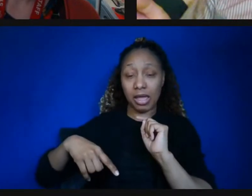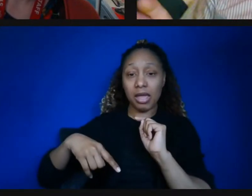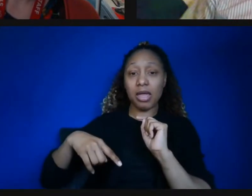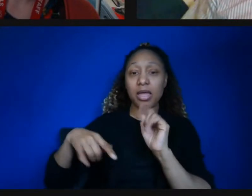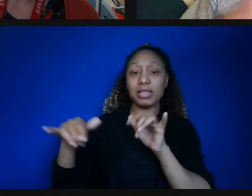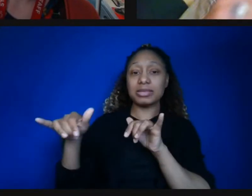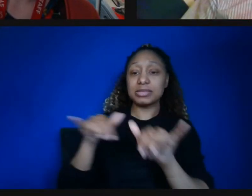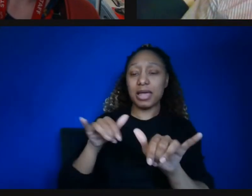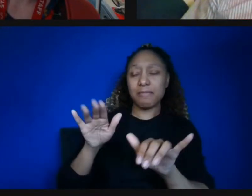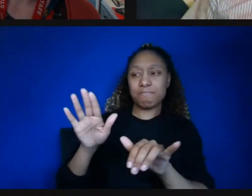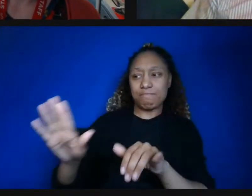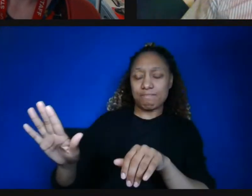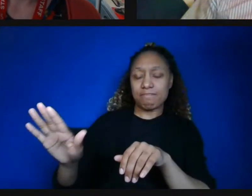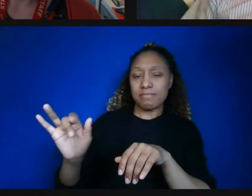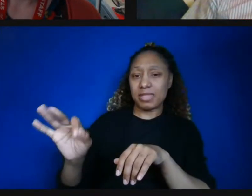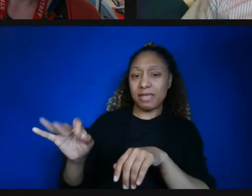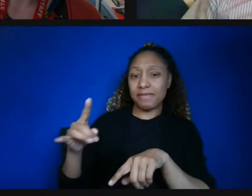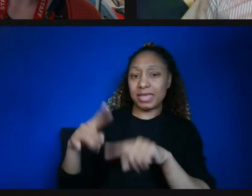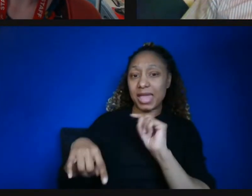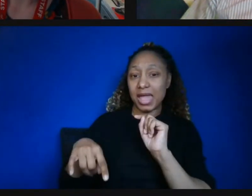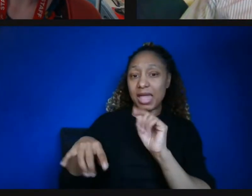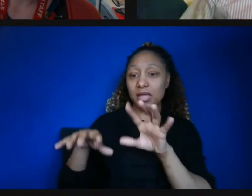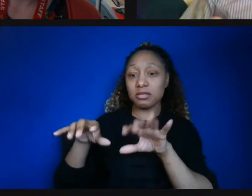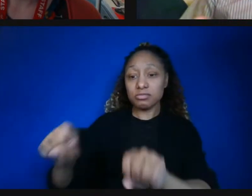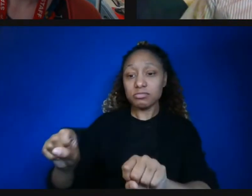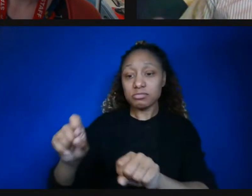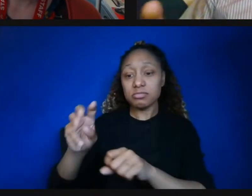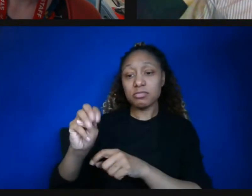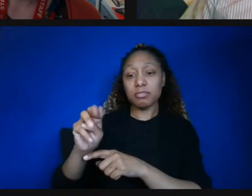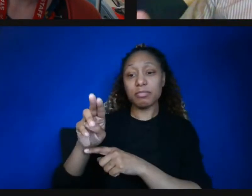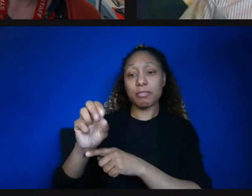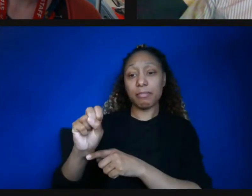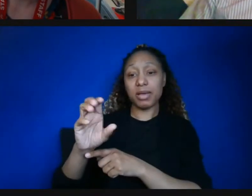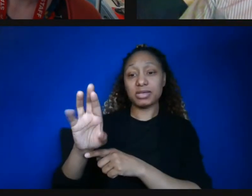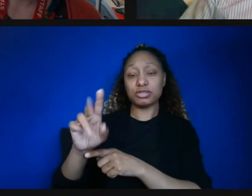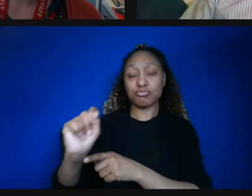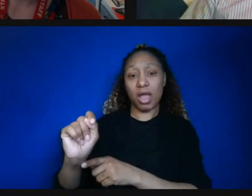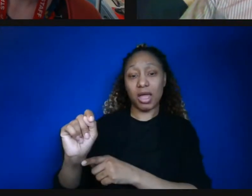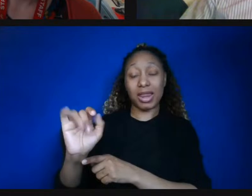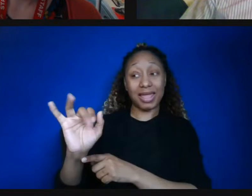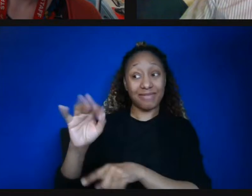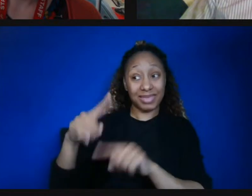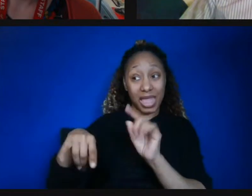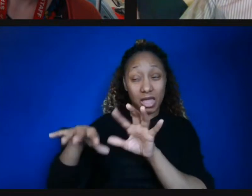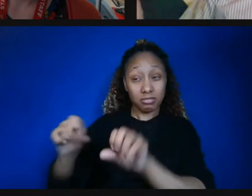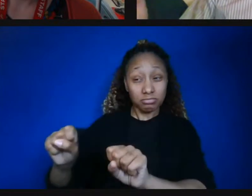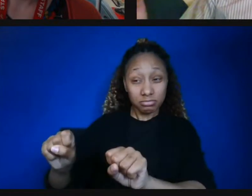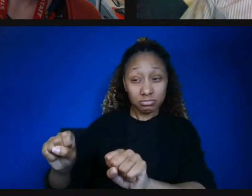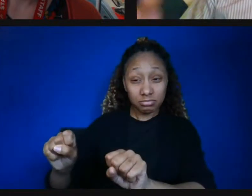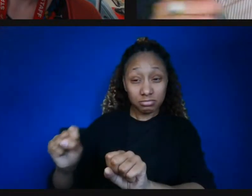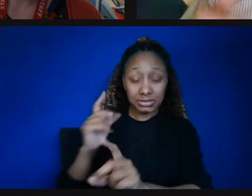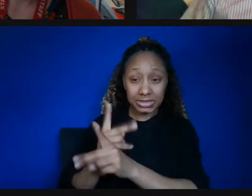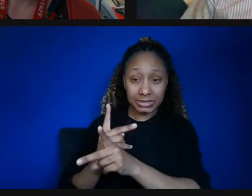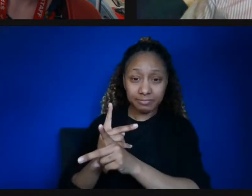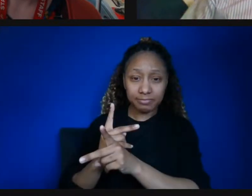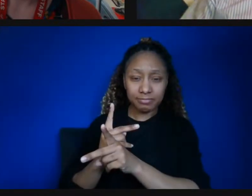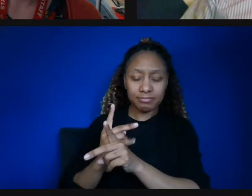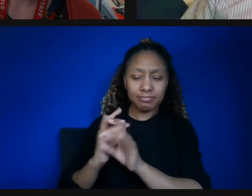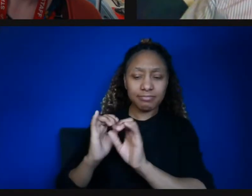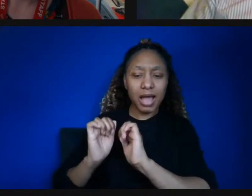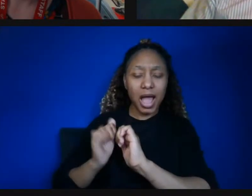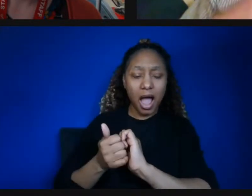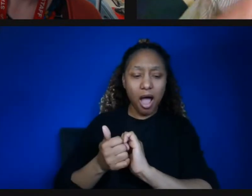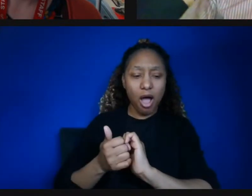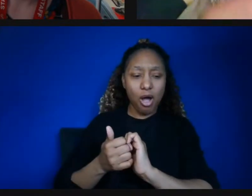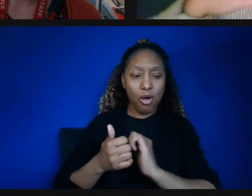Mayaisuwàk, for example, if they weren't able to trap the muskrat, they would have to figure out another way to define themselves